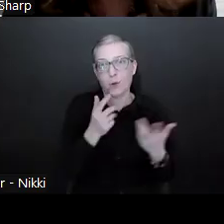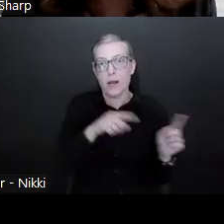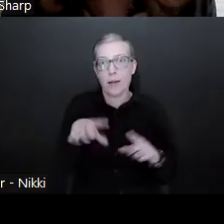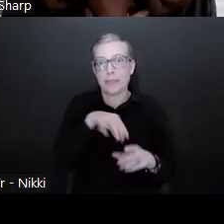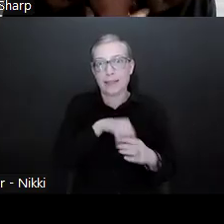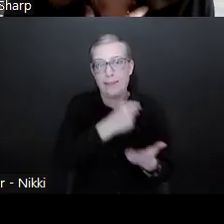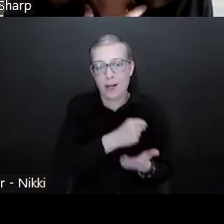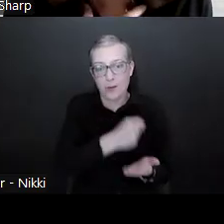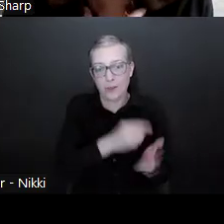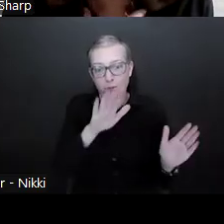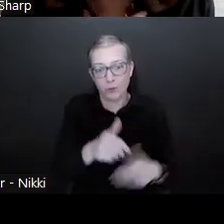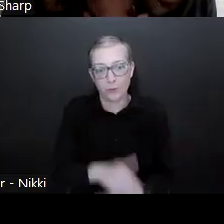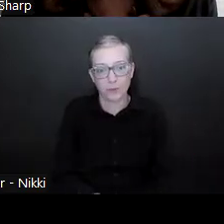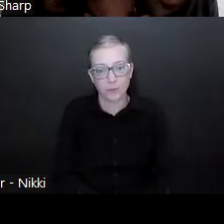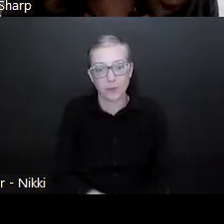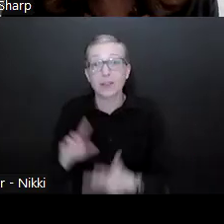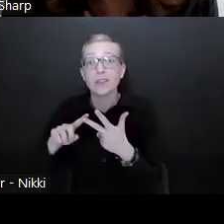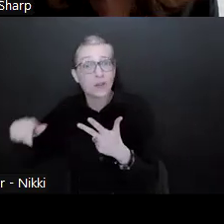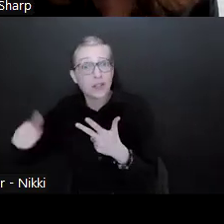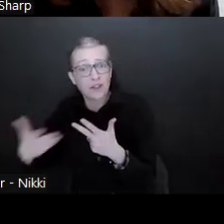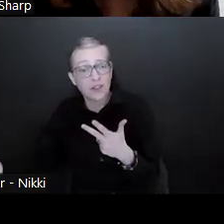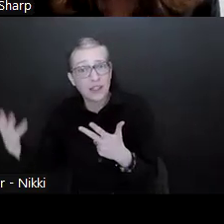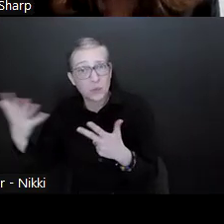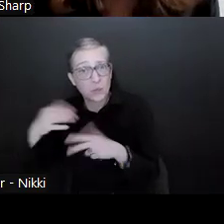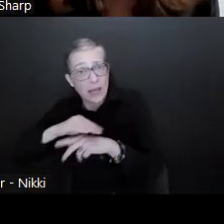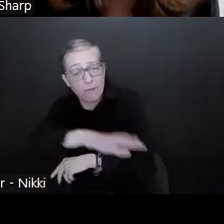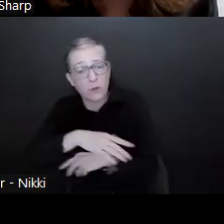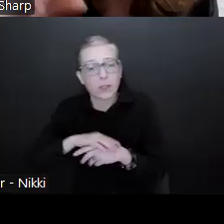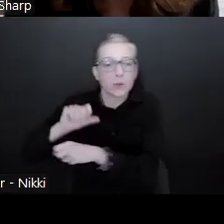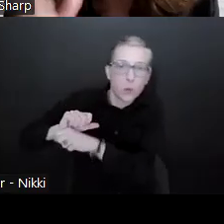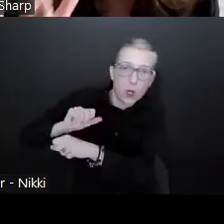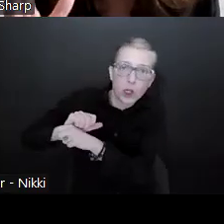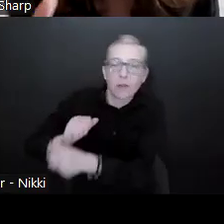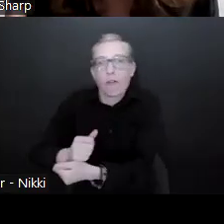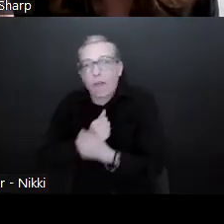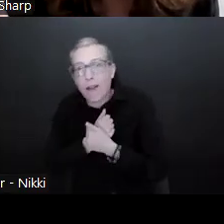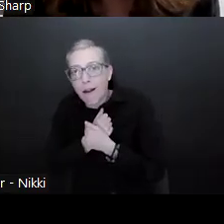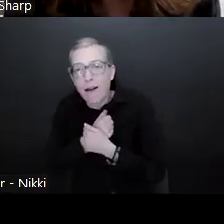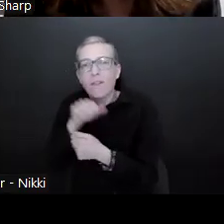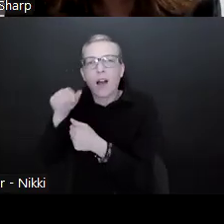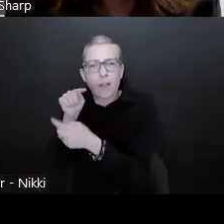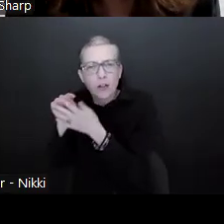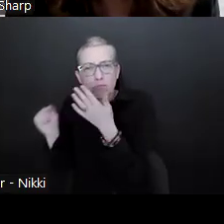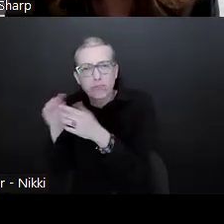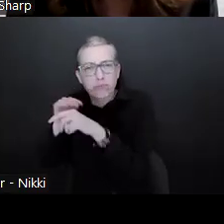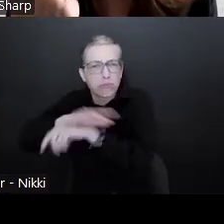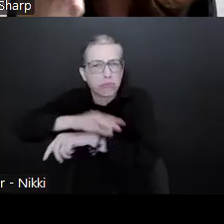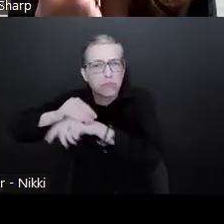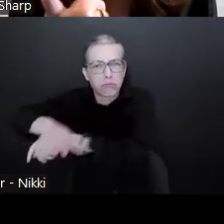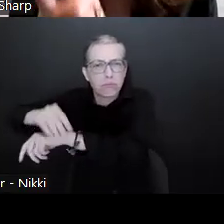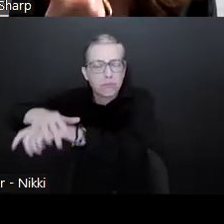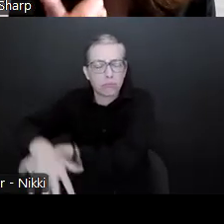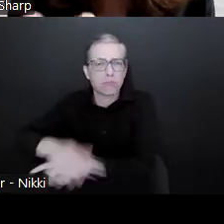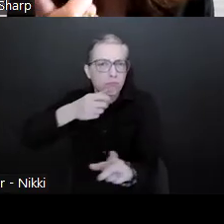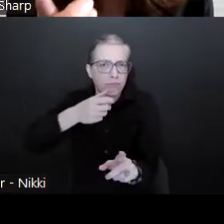love, and other factors in the environment. So all of this together says that we need psychotherapy that